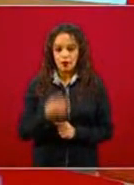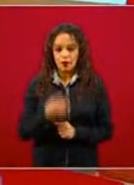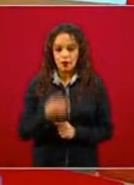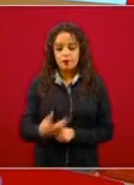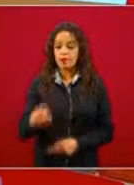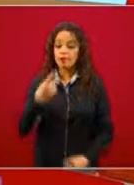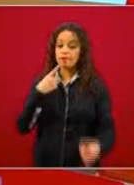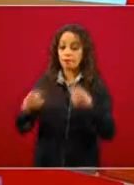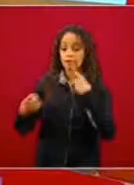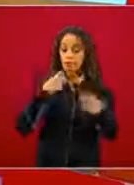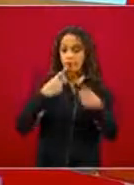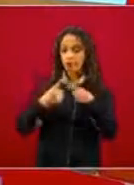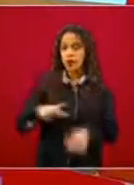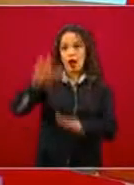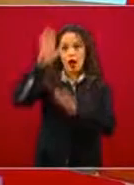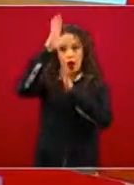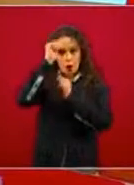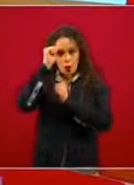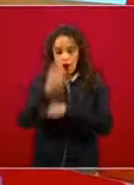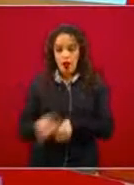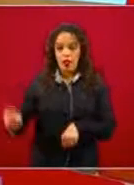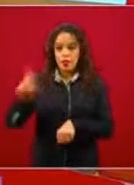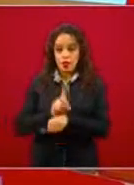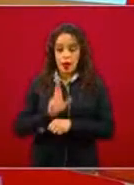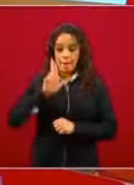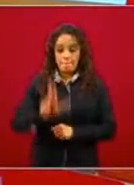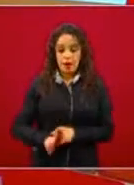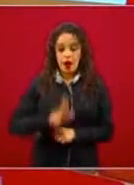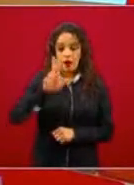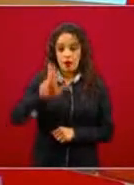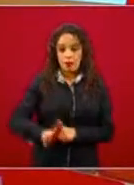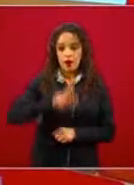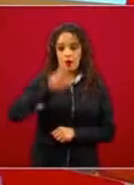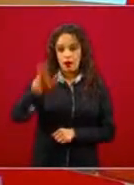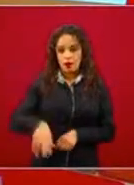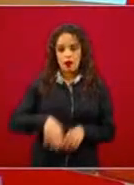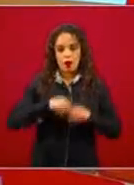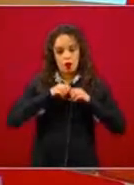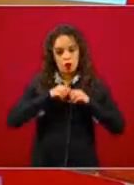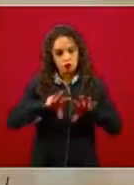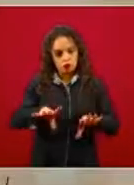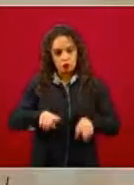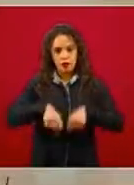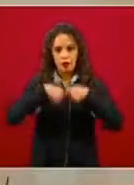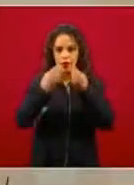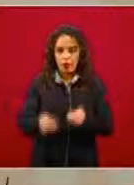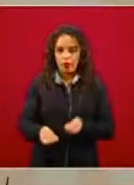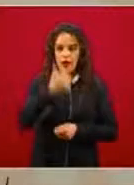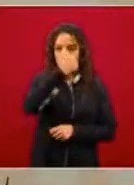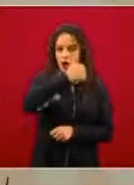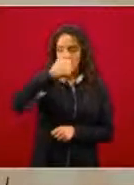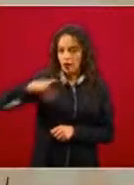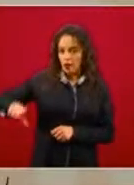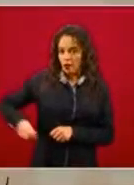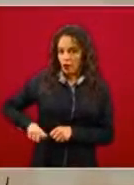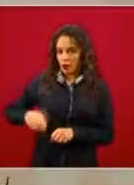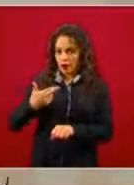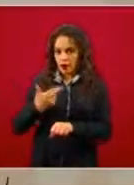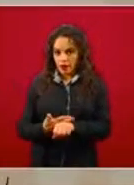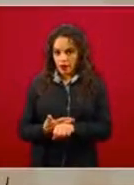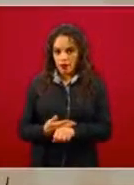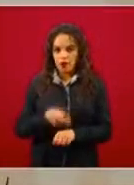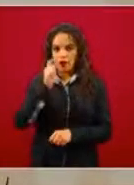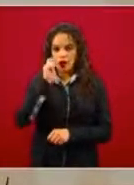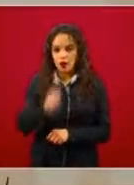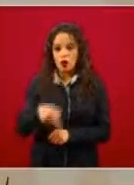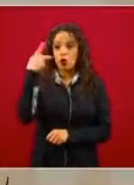4 times today specifying that each Tuesday we will share